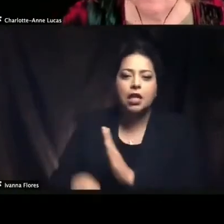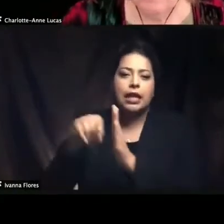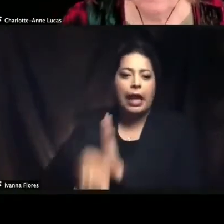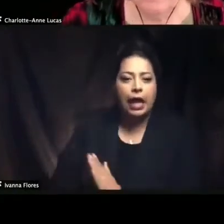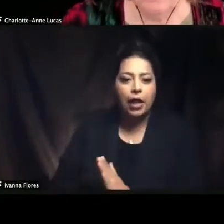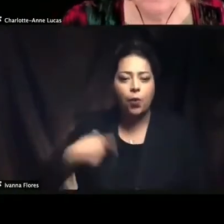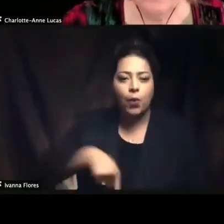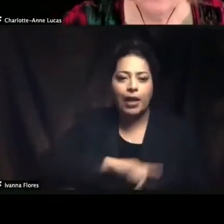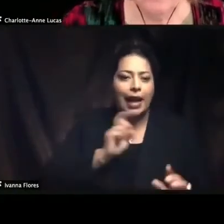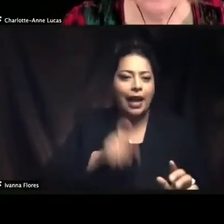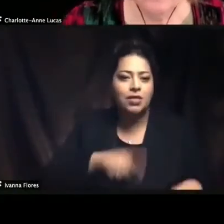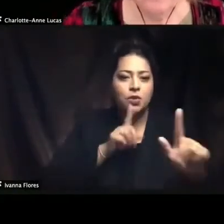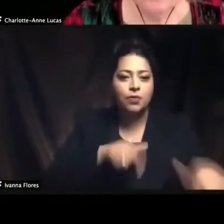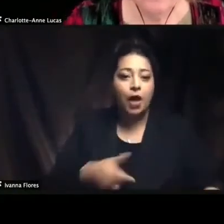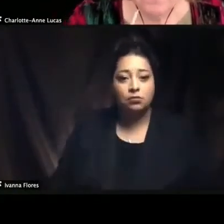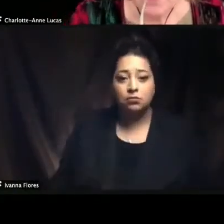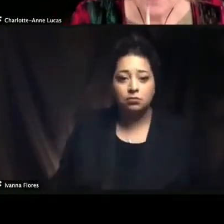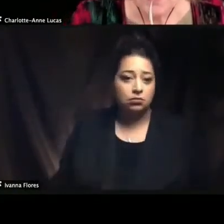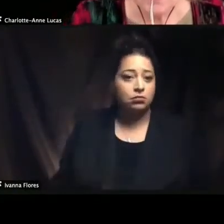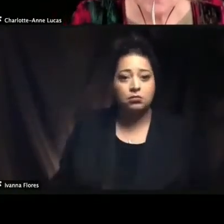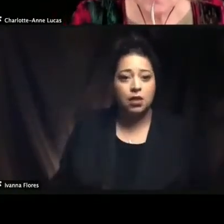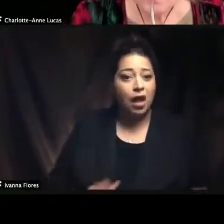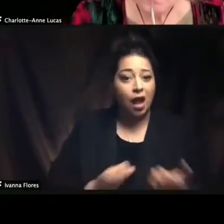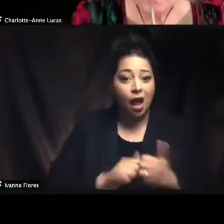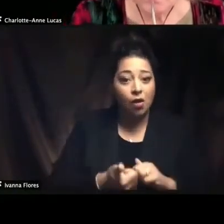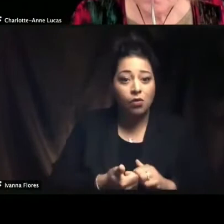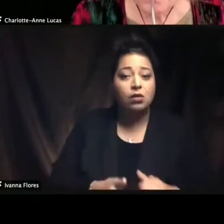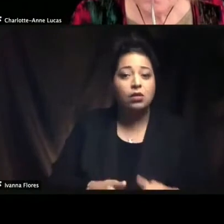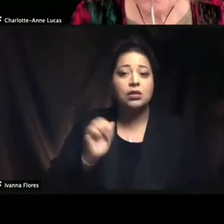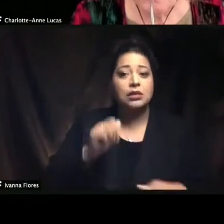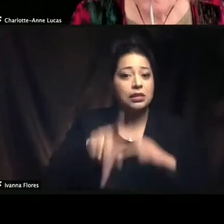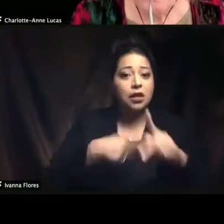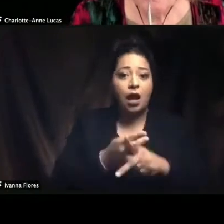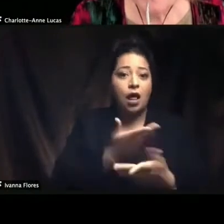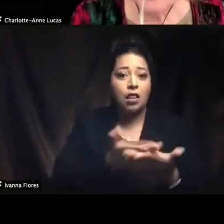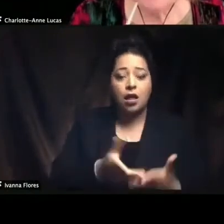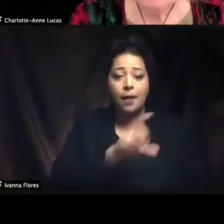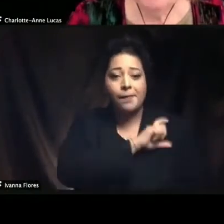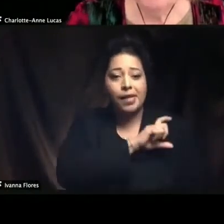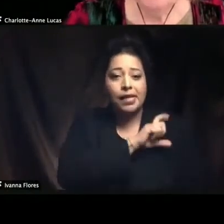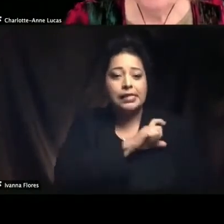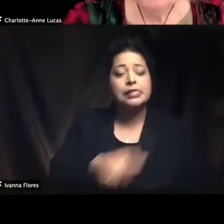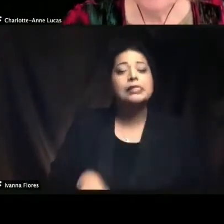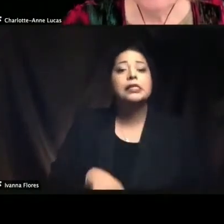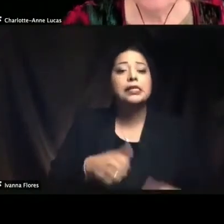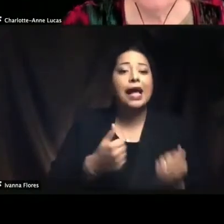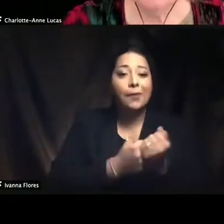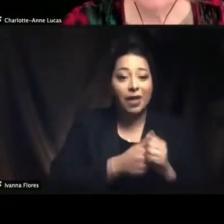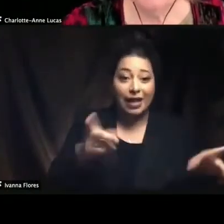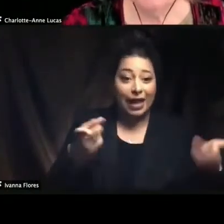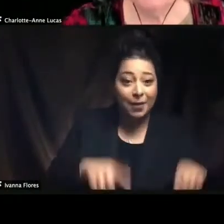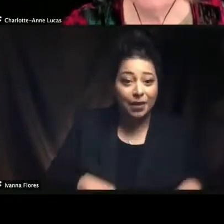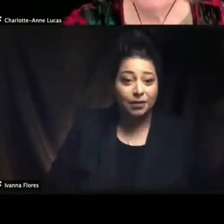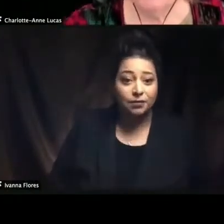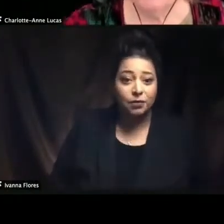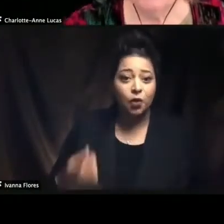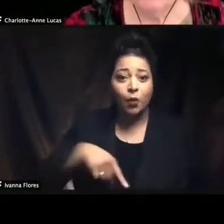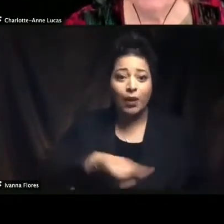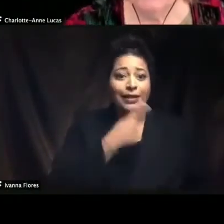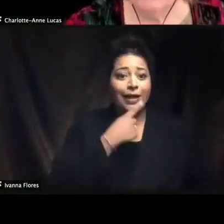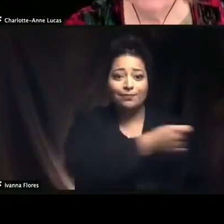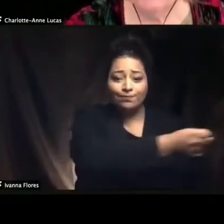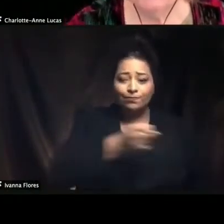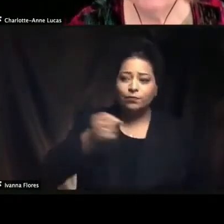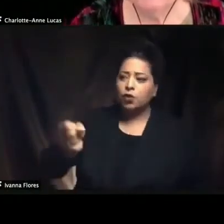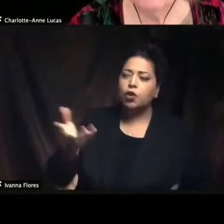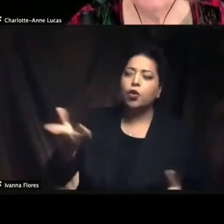respond. How do we respond? This is the kind of thing what police accountability does. We hold them accountable. What